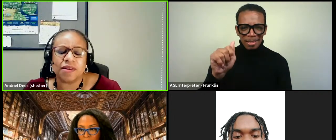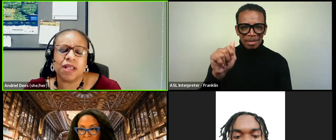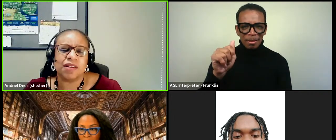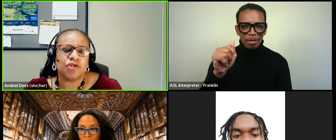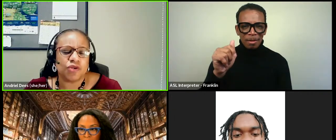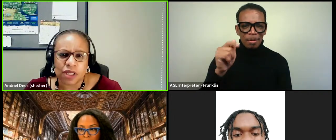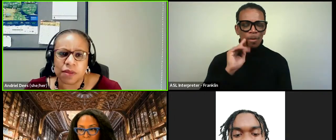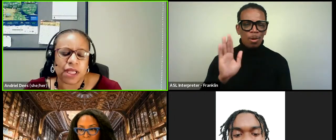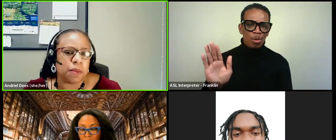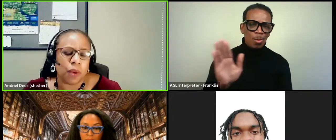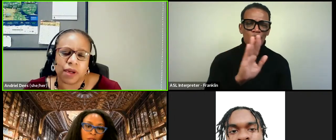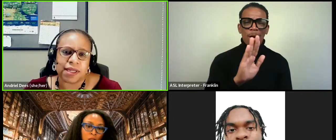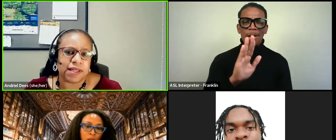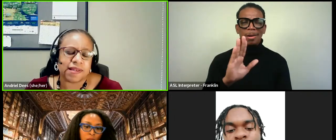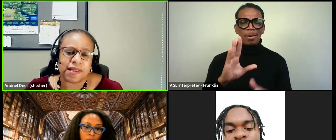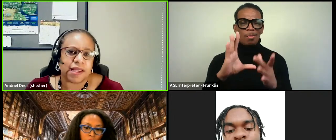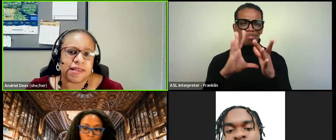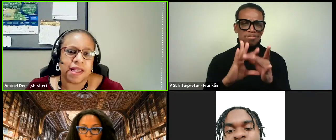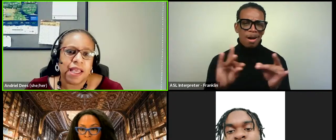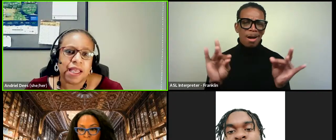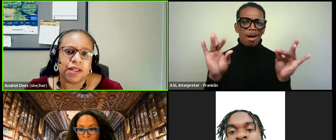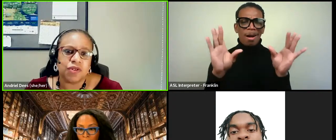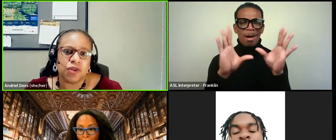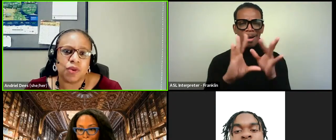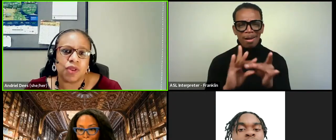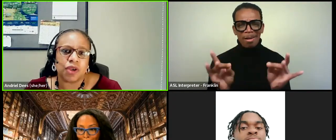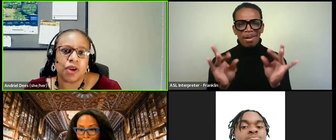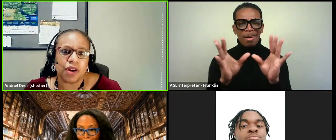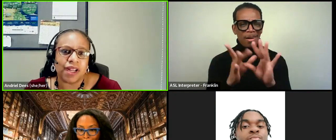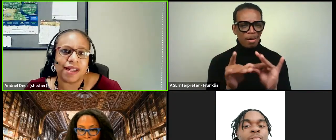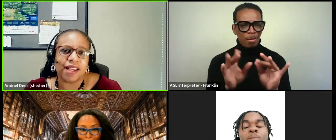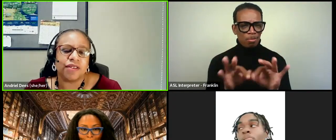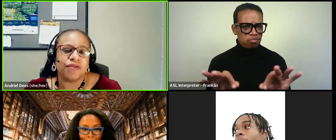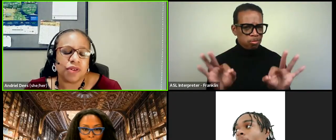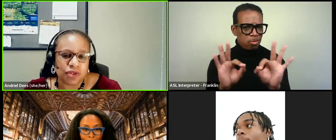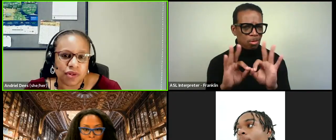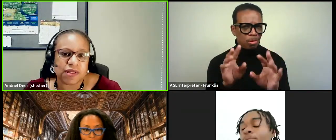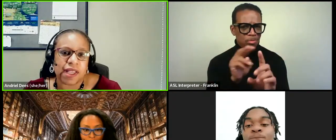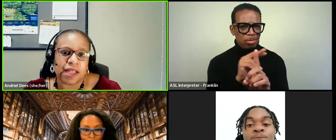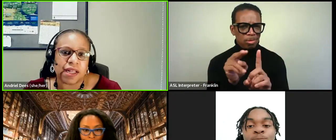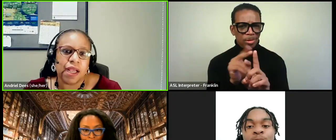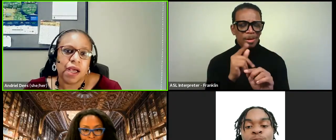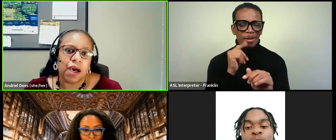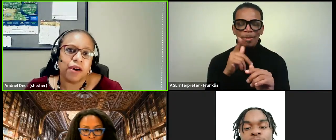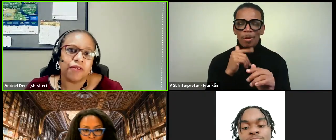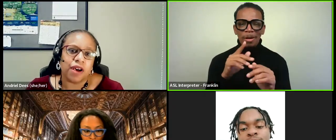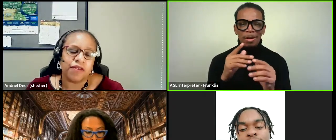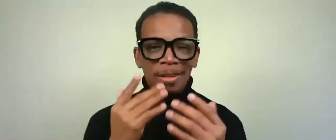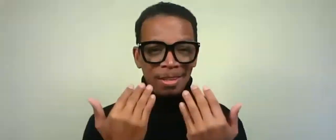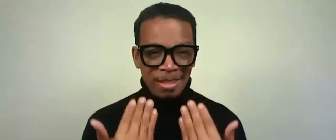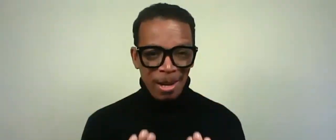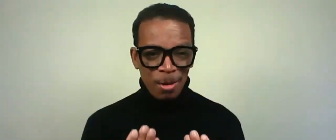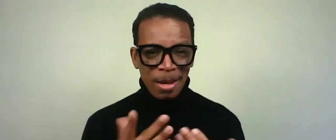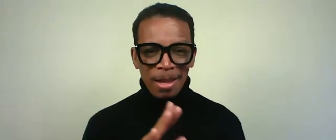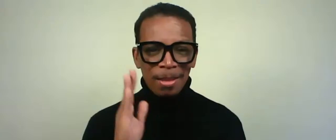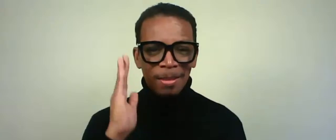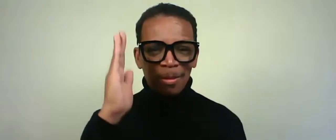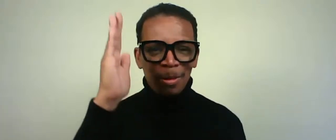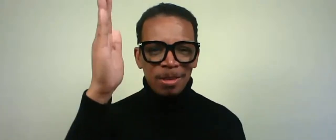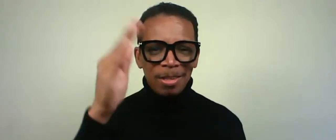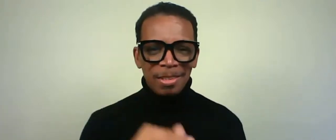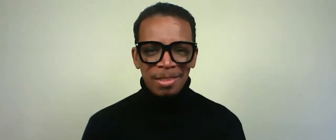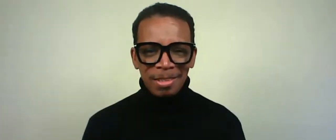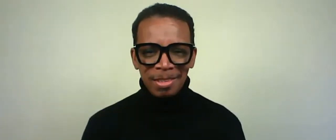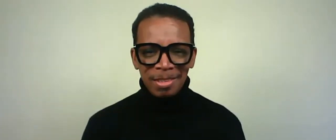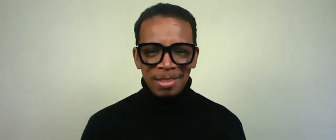your extremely important insights into the current and the future state of the BSU